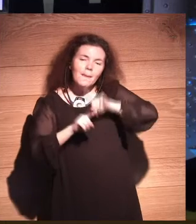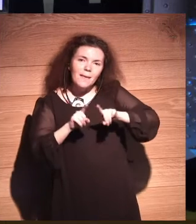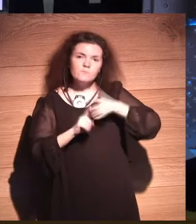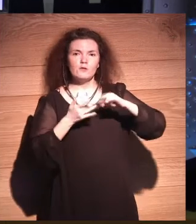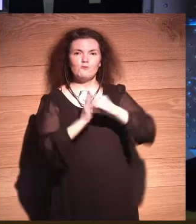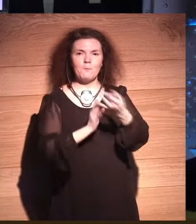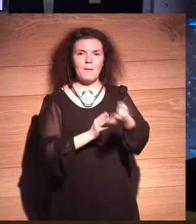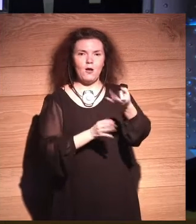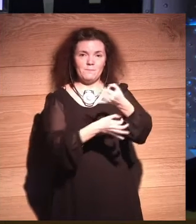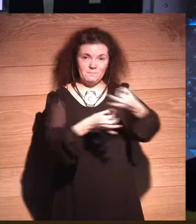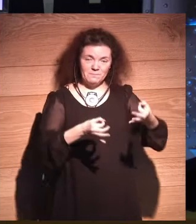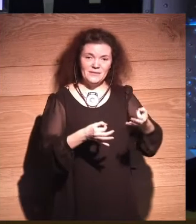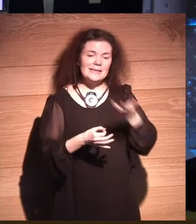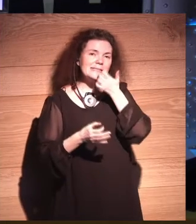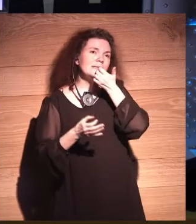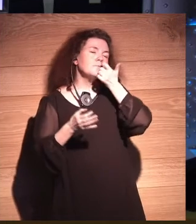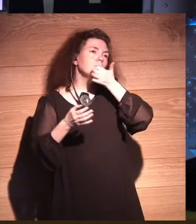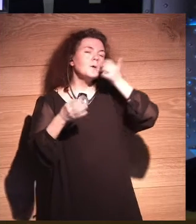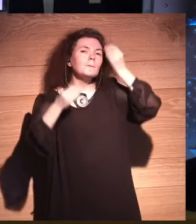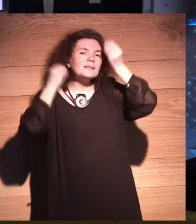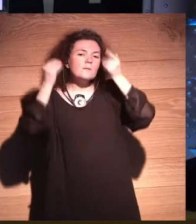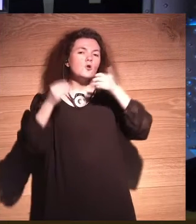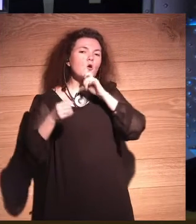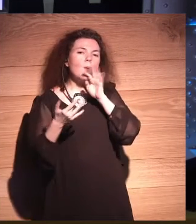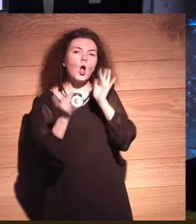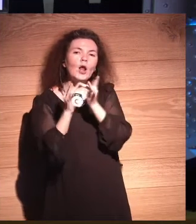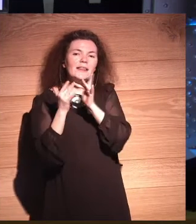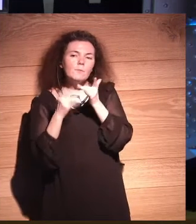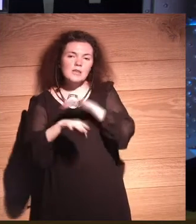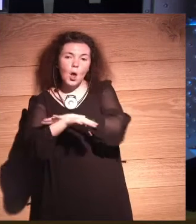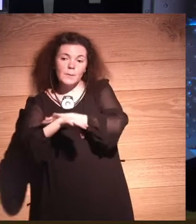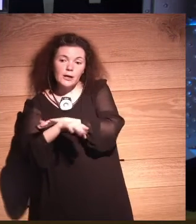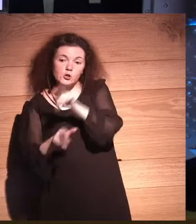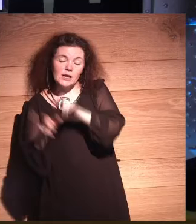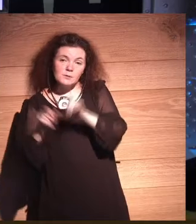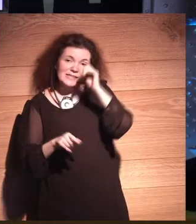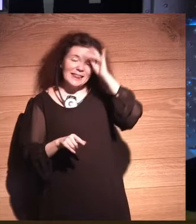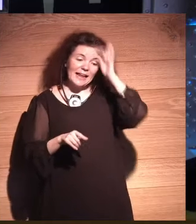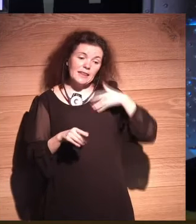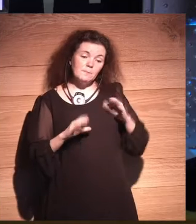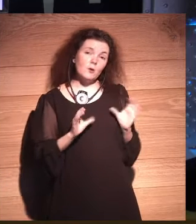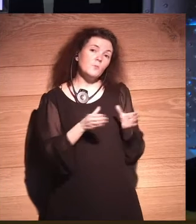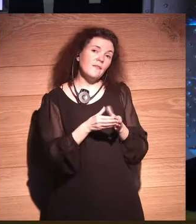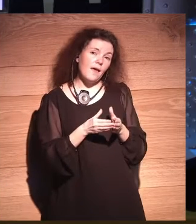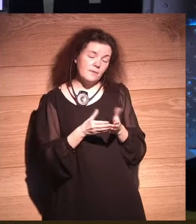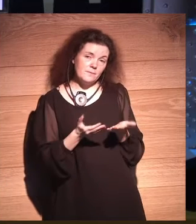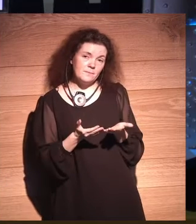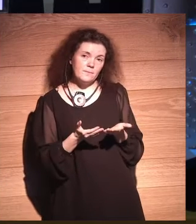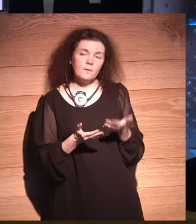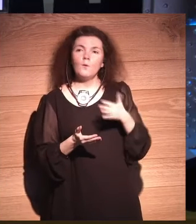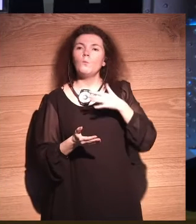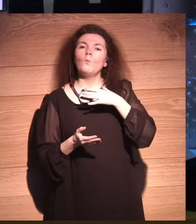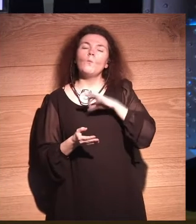do we connect those who govern to the smart people who are in our communities. So whether it's a person who